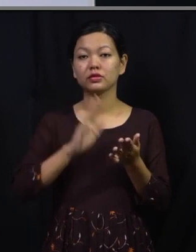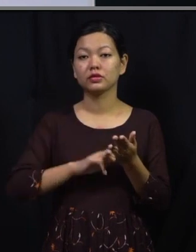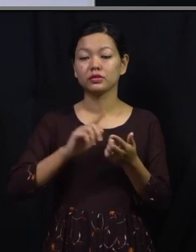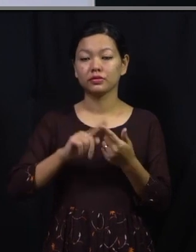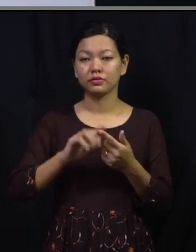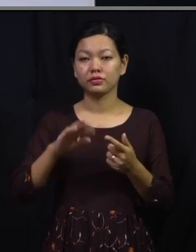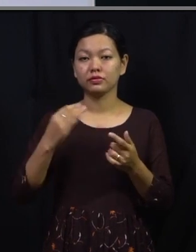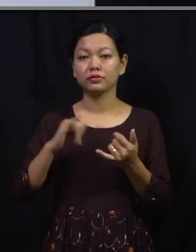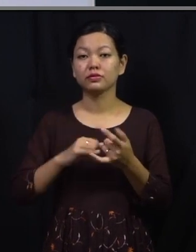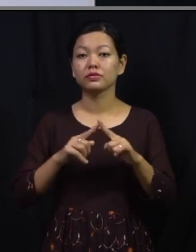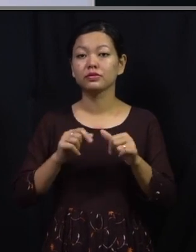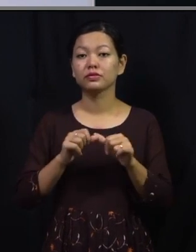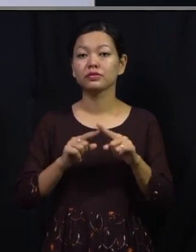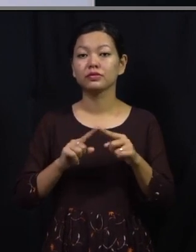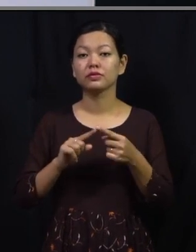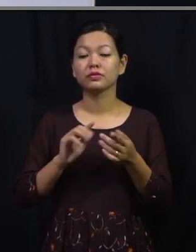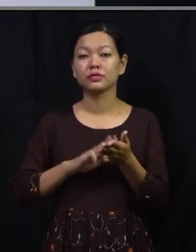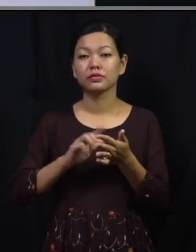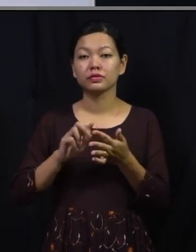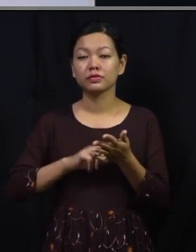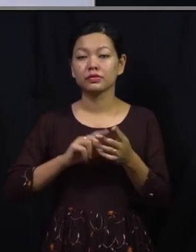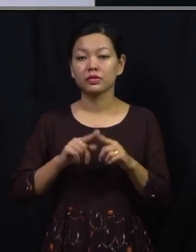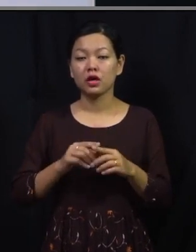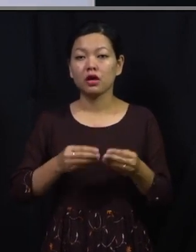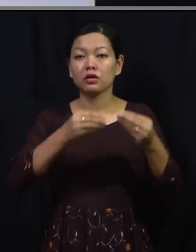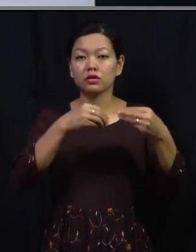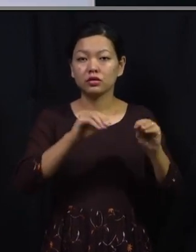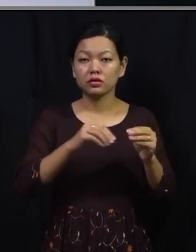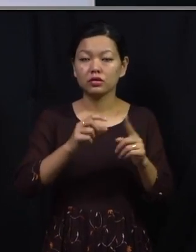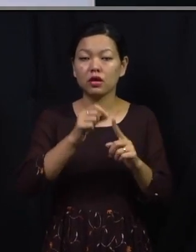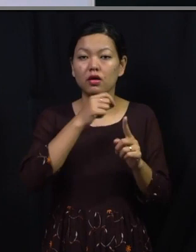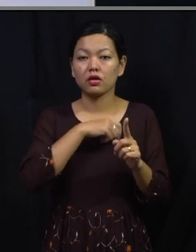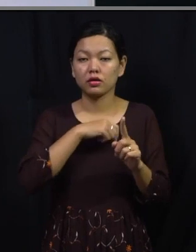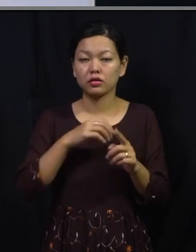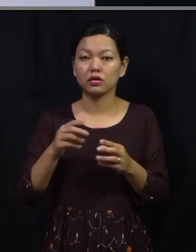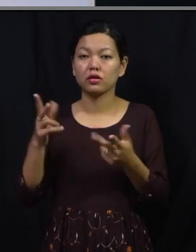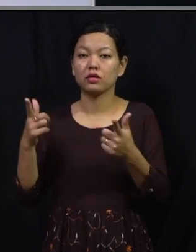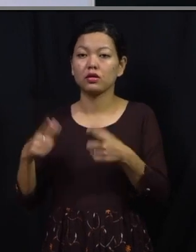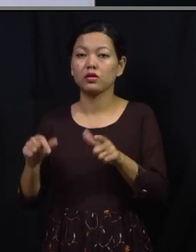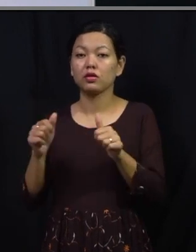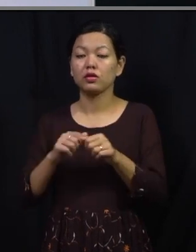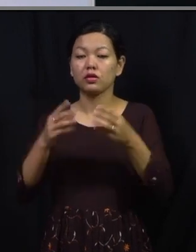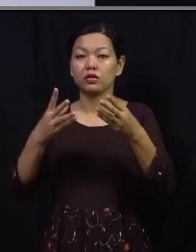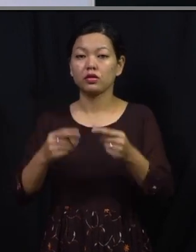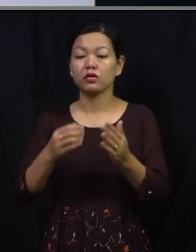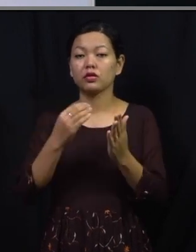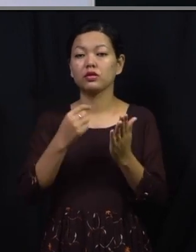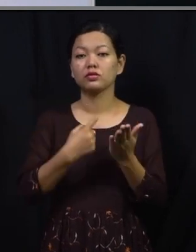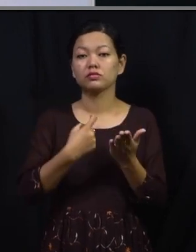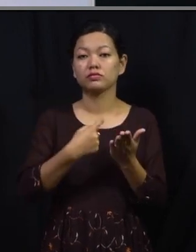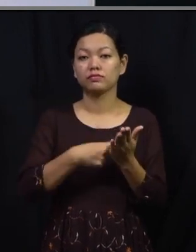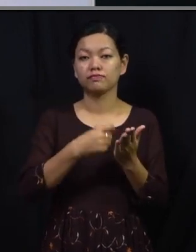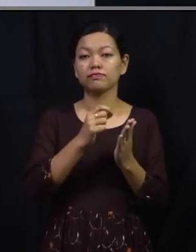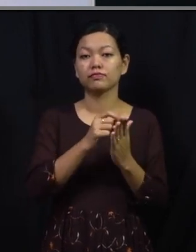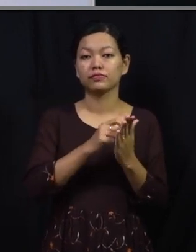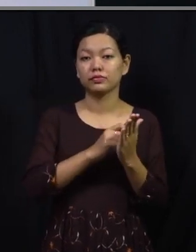and profit and loss account as well. So in trading and profit and loss account, we prepare this income statement to know the profit